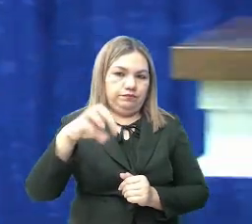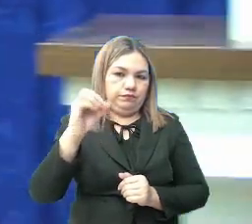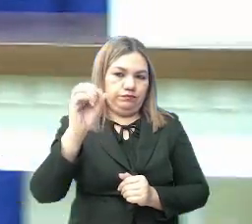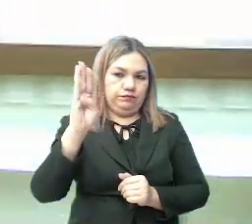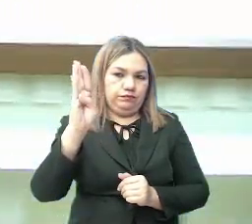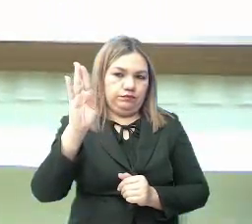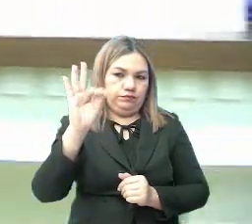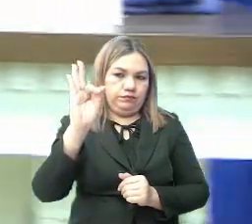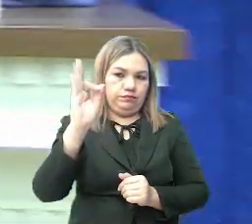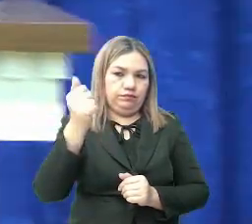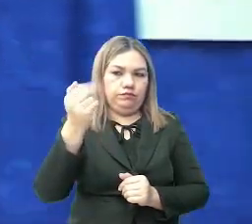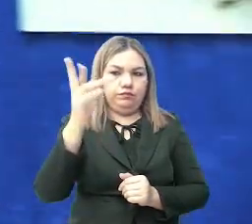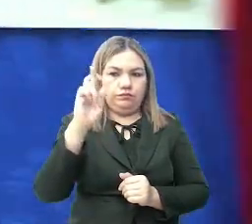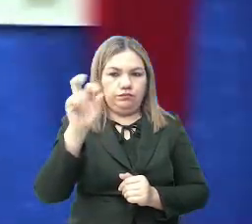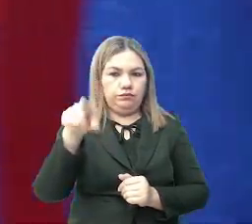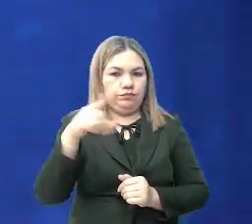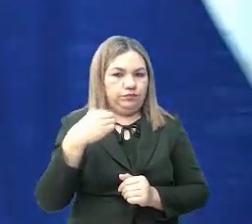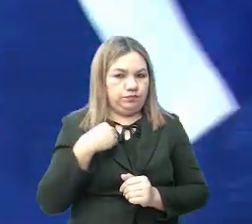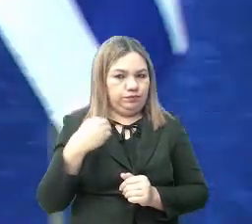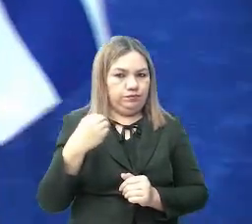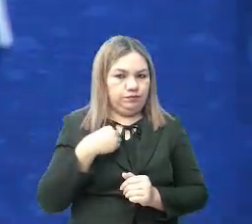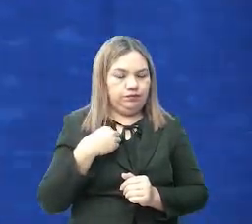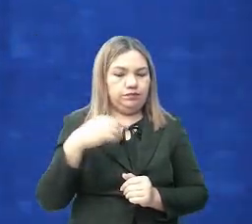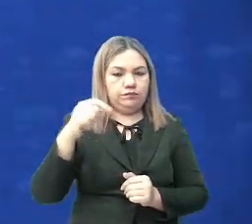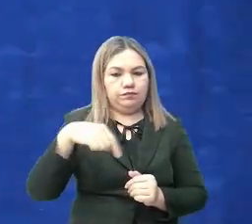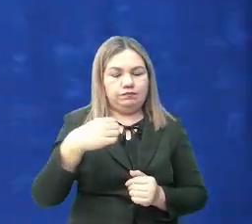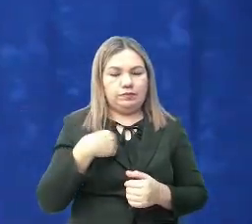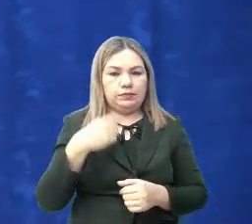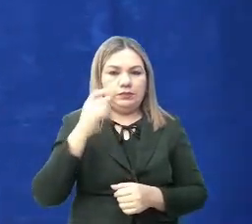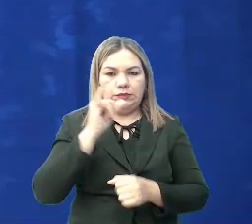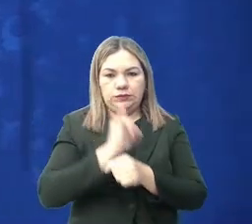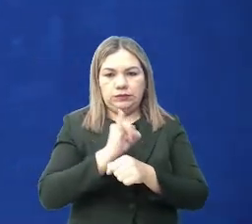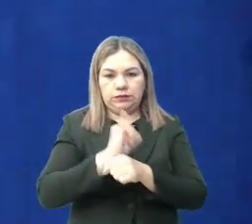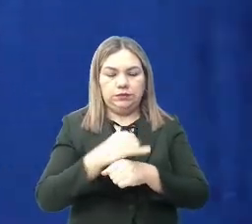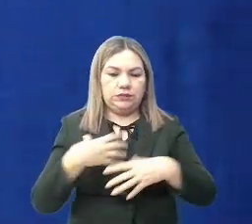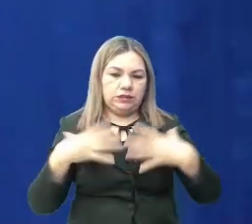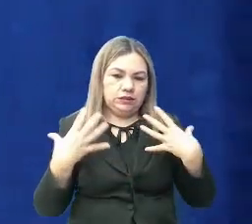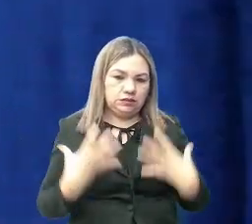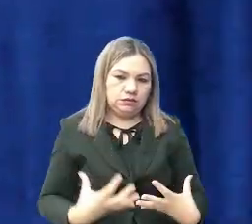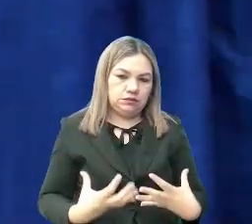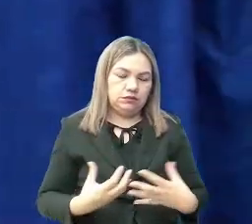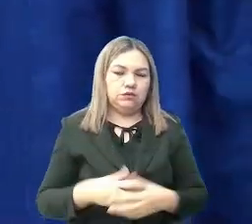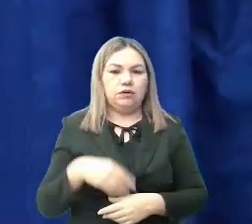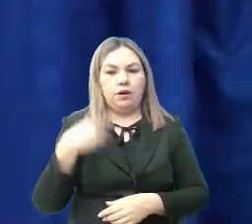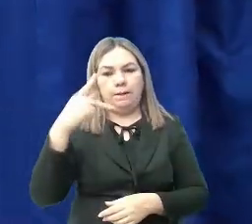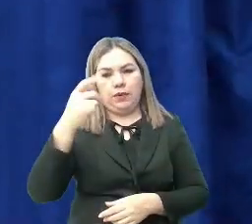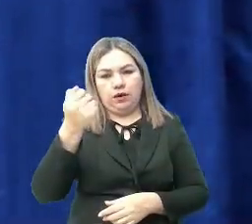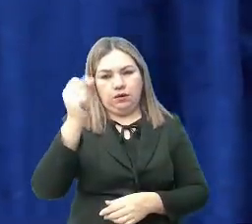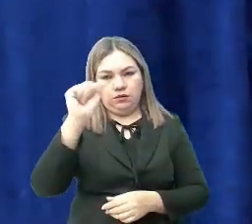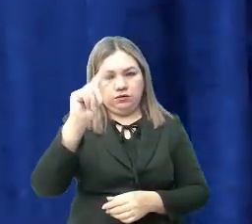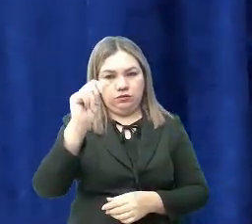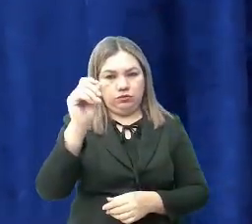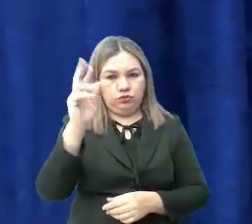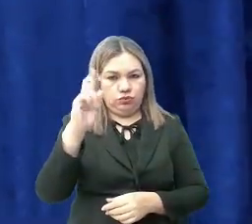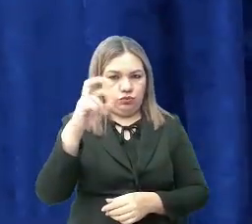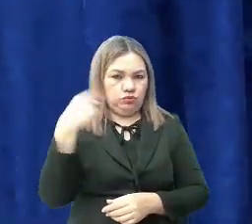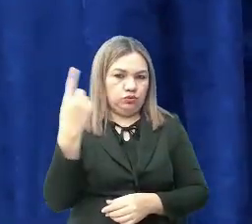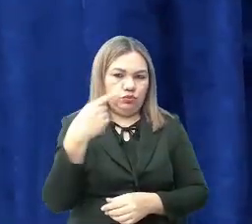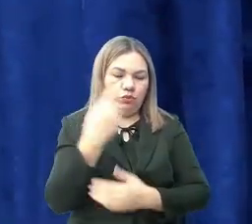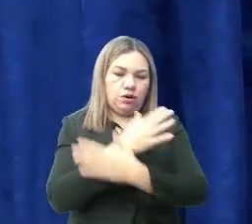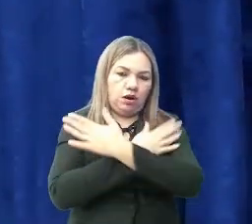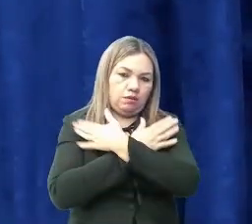This isn't a place where we're going to hide your sins. We're going to confront your sins. The church